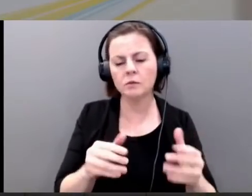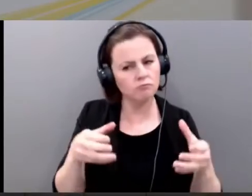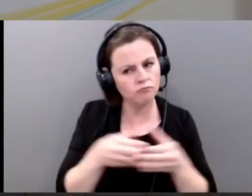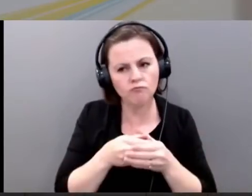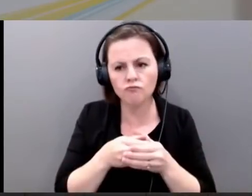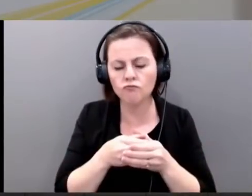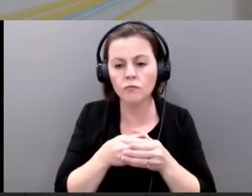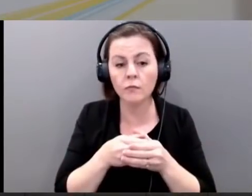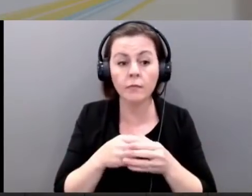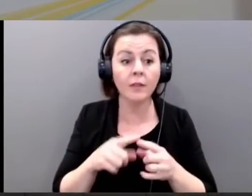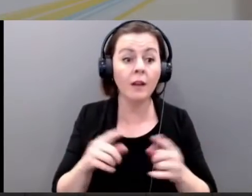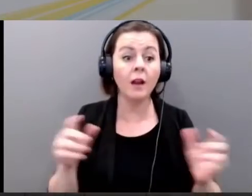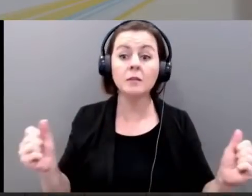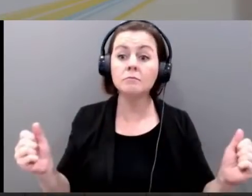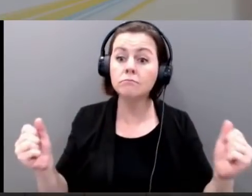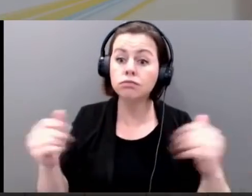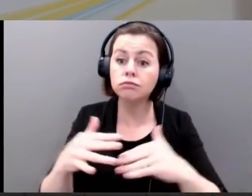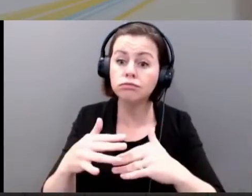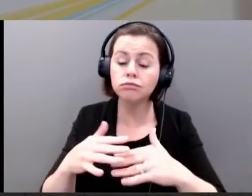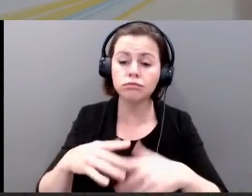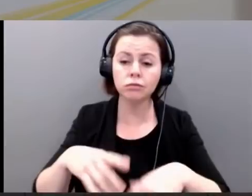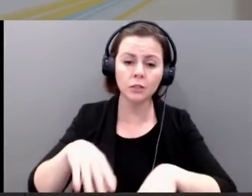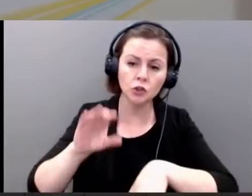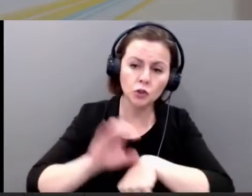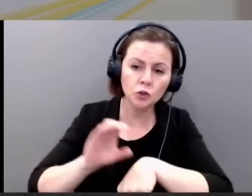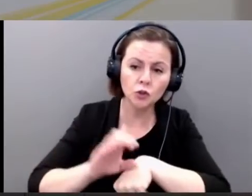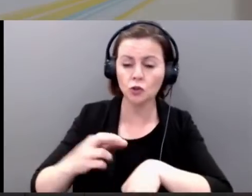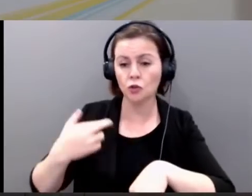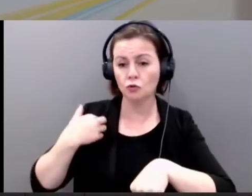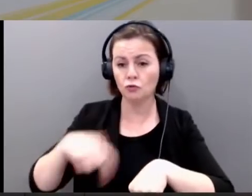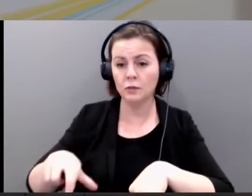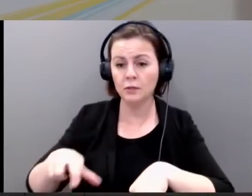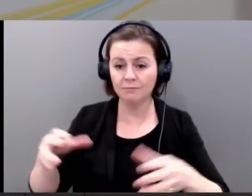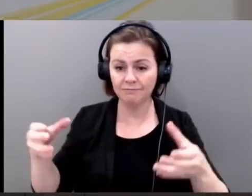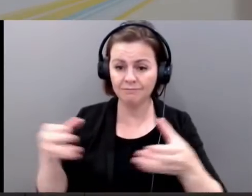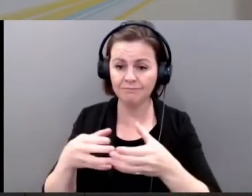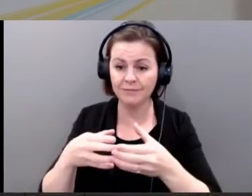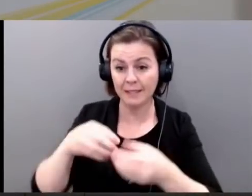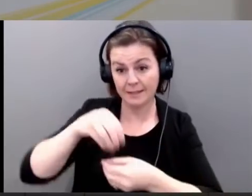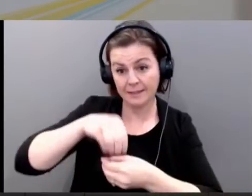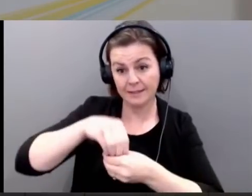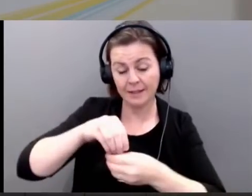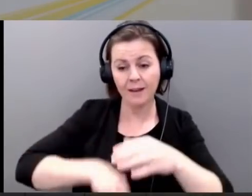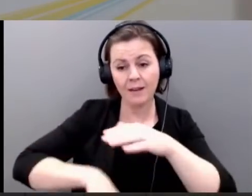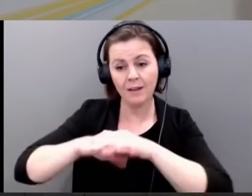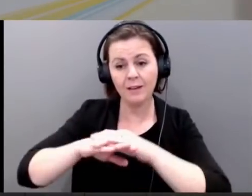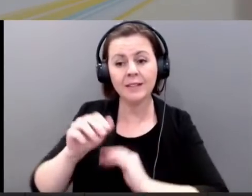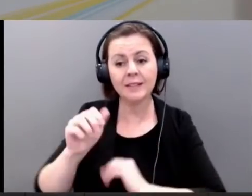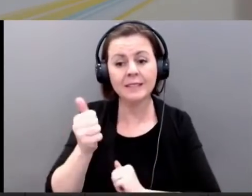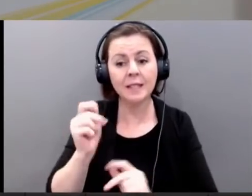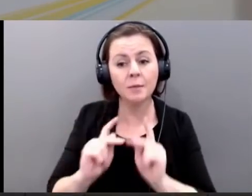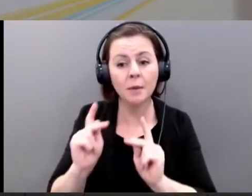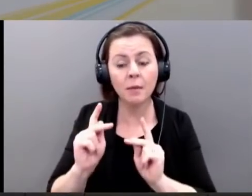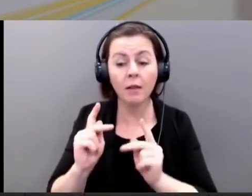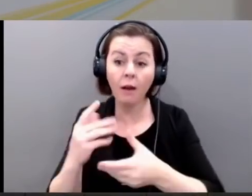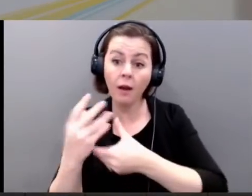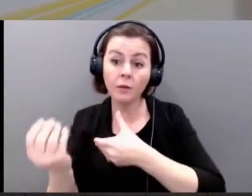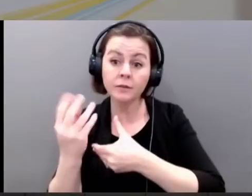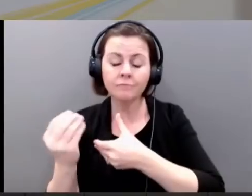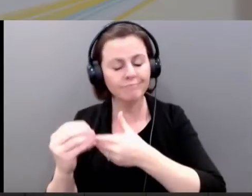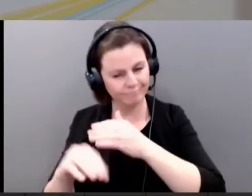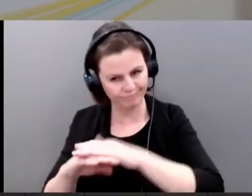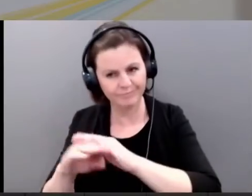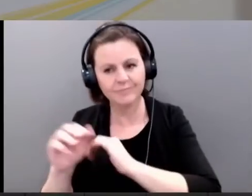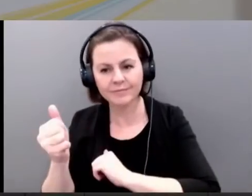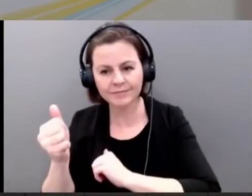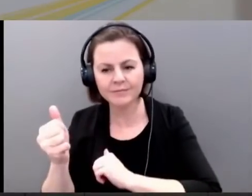Organized gatherings, including faith gatherings, can be no more than 10 people indoors or outdoors, excluding staff. Funerals